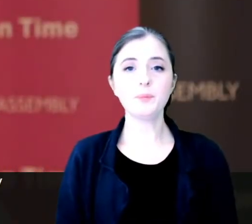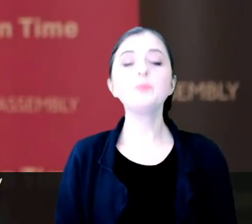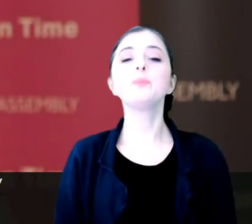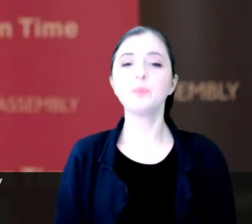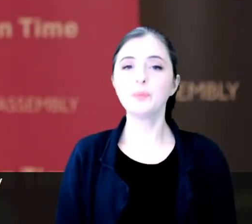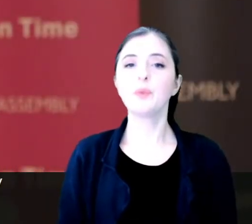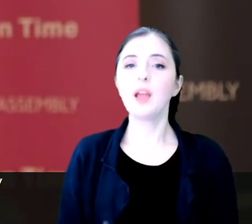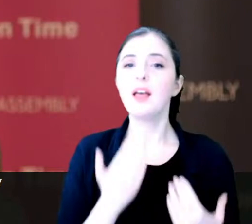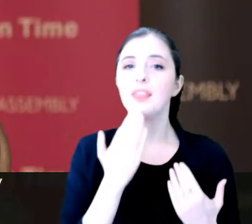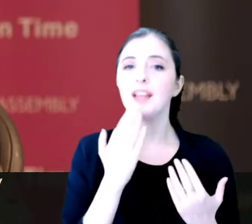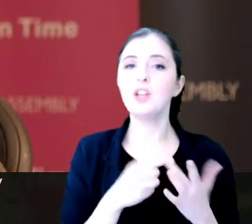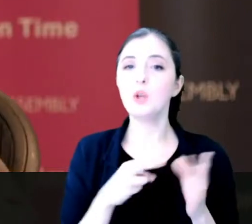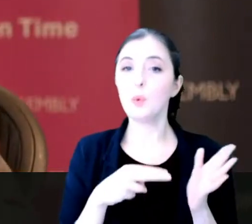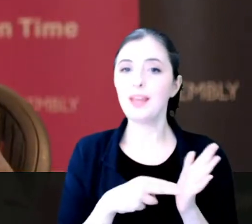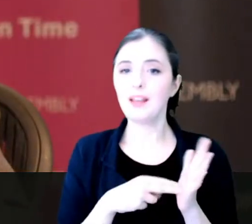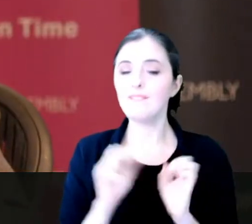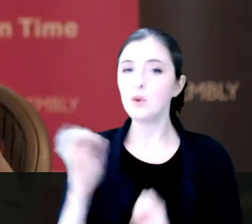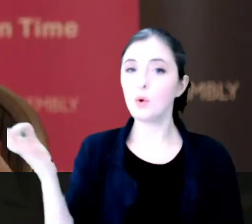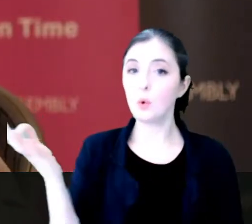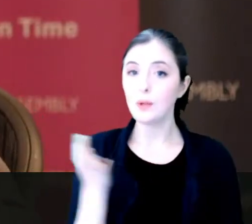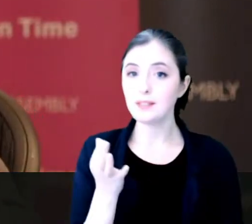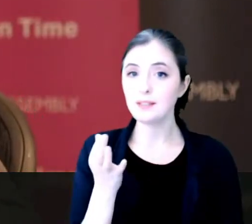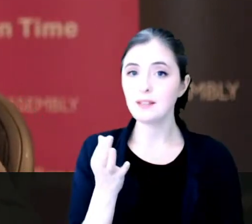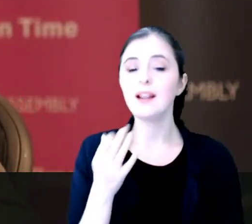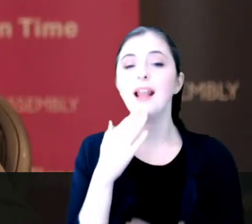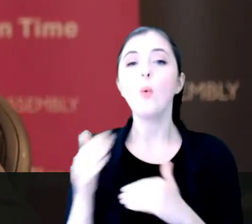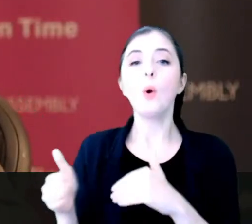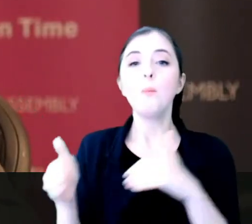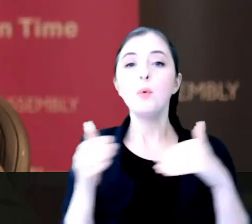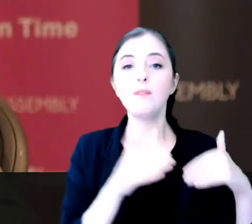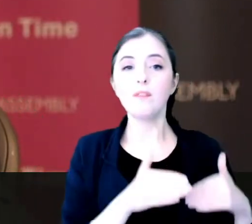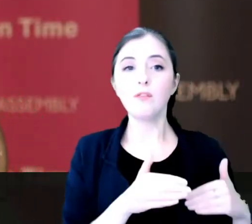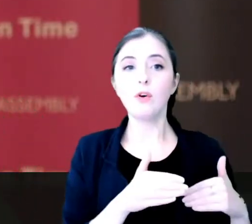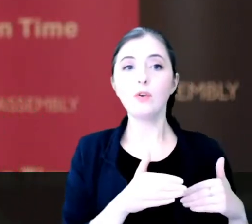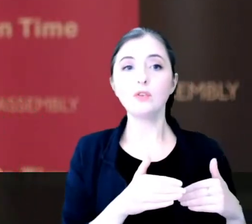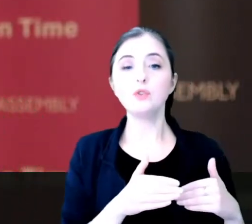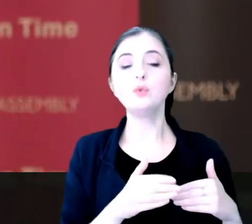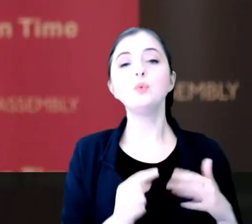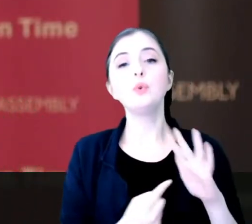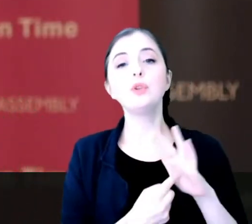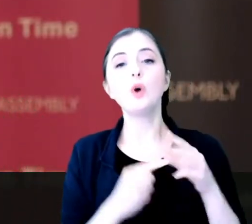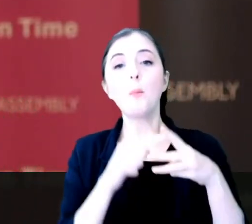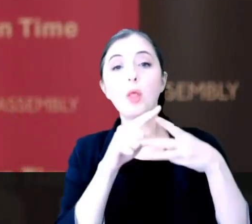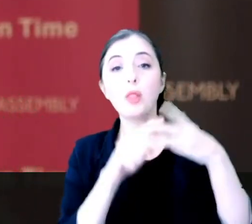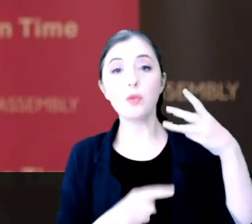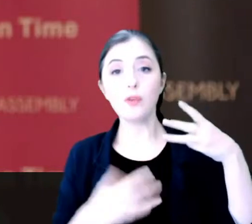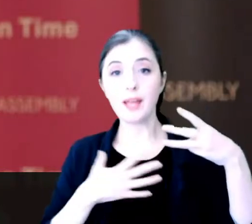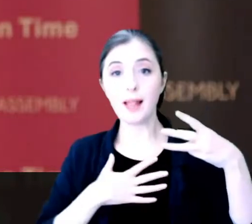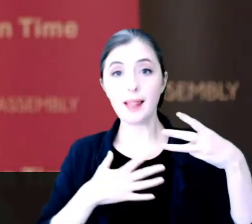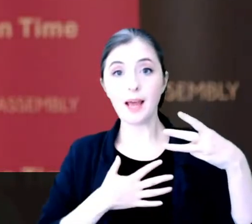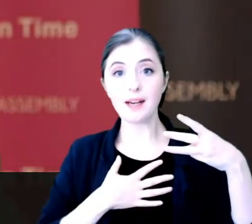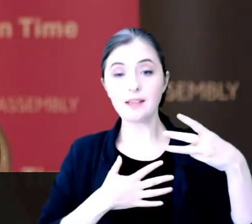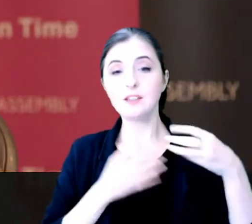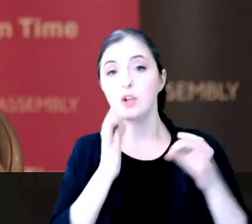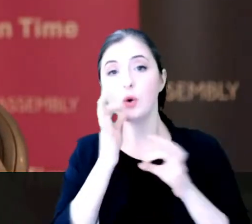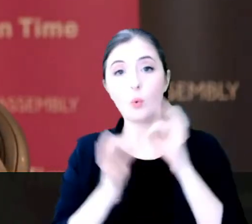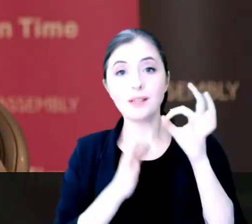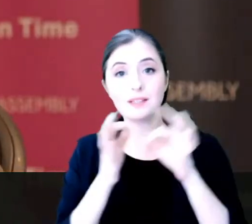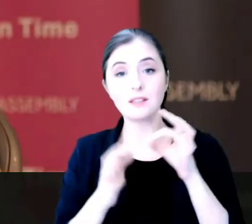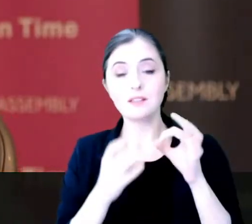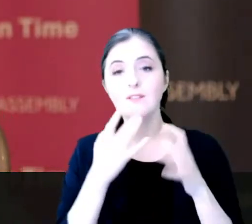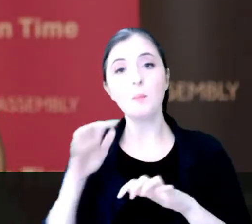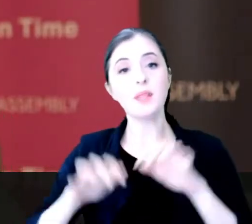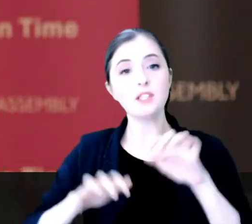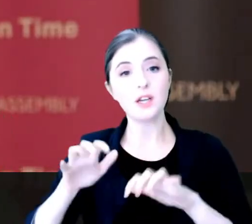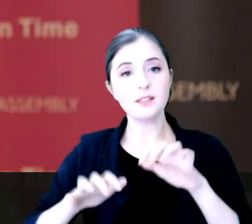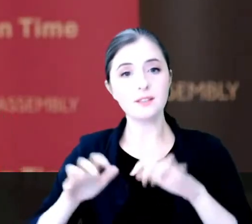your question. We now move on to the top 3 liked questions from the chat. We are back